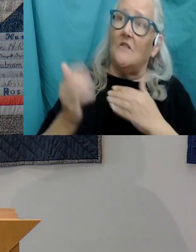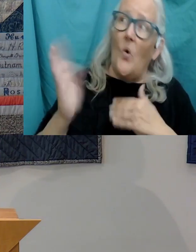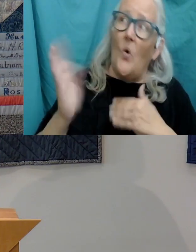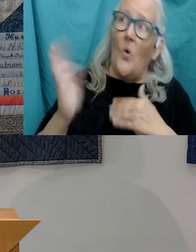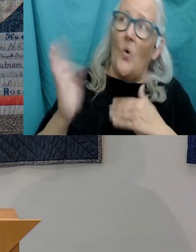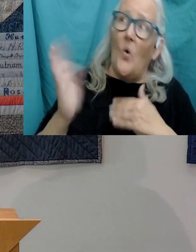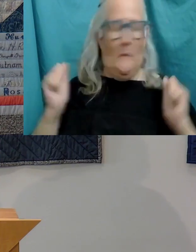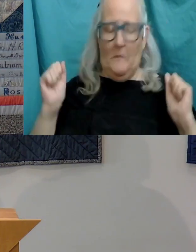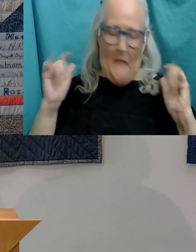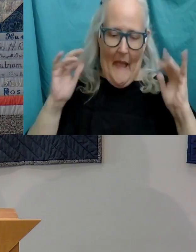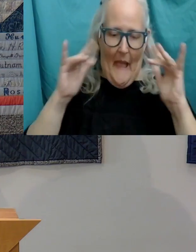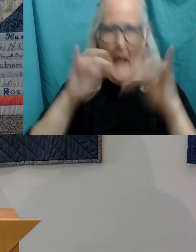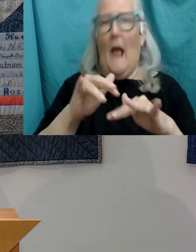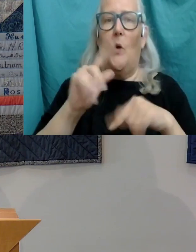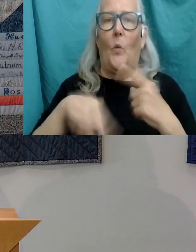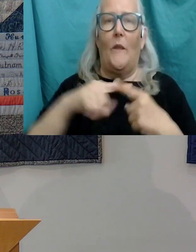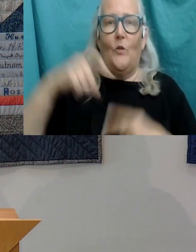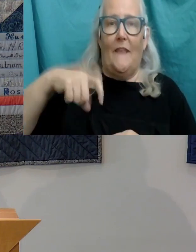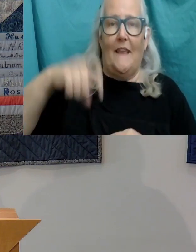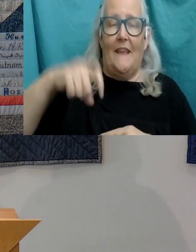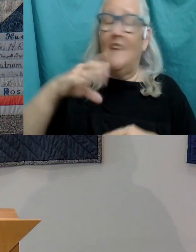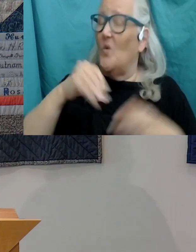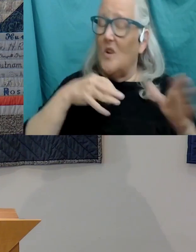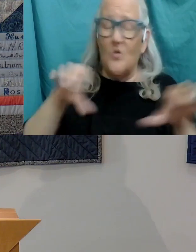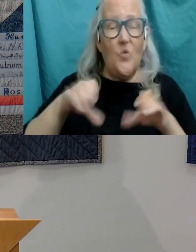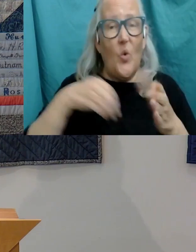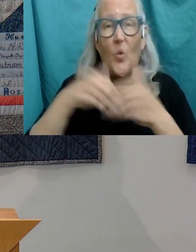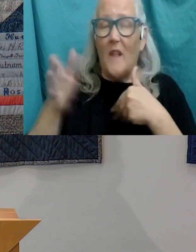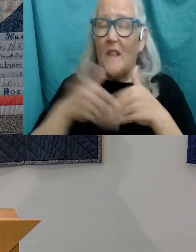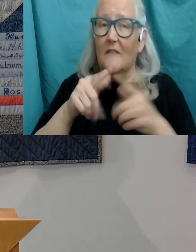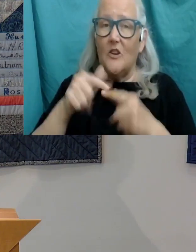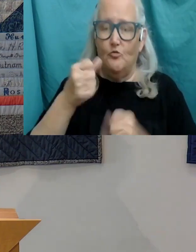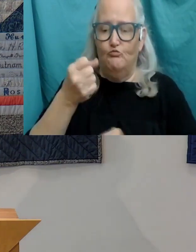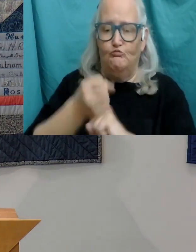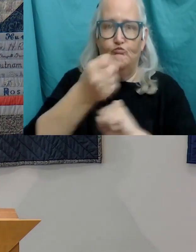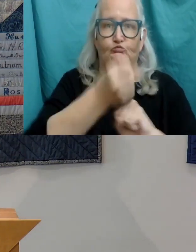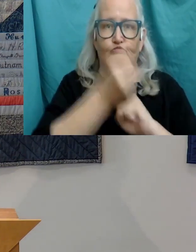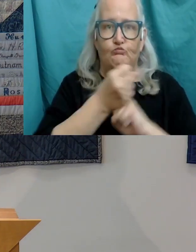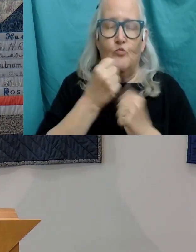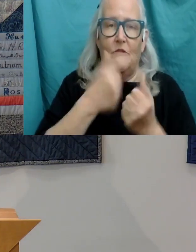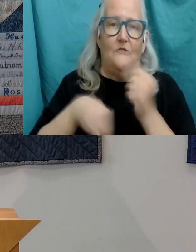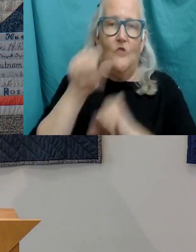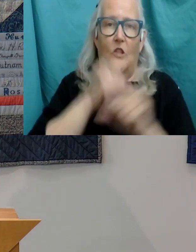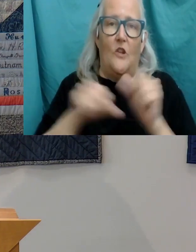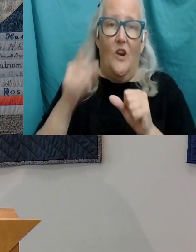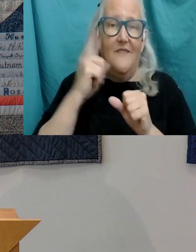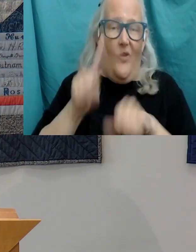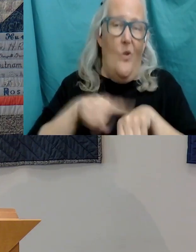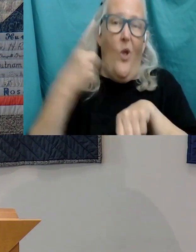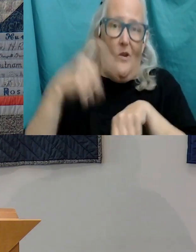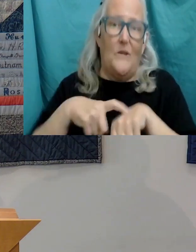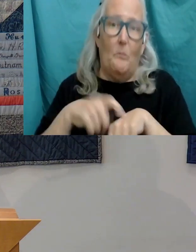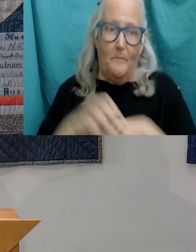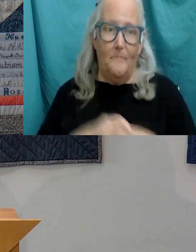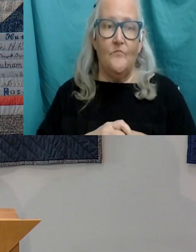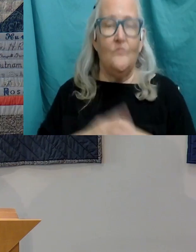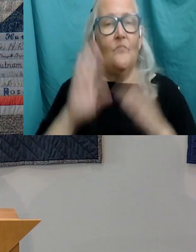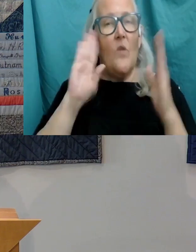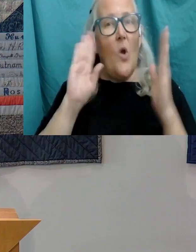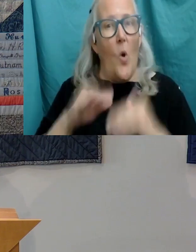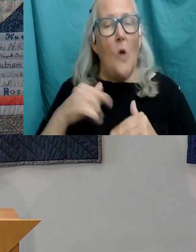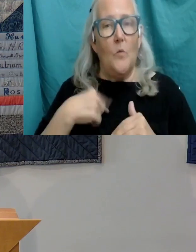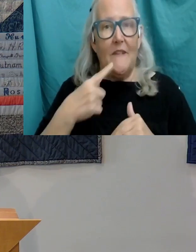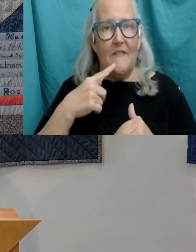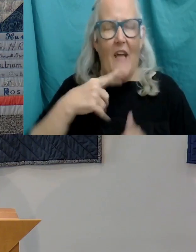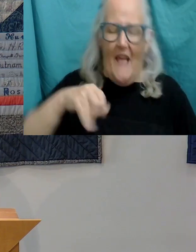and doing what it takes to sustain each other for the long haul. May we say aye to joy